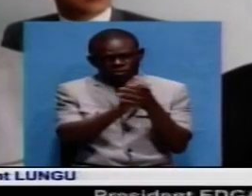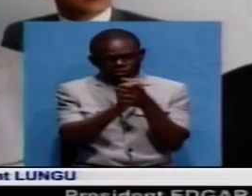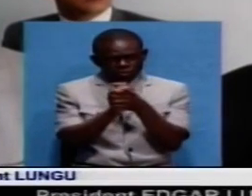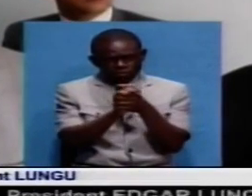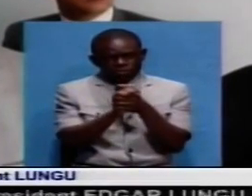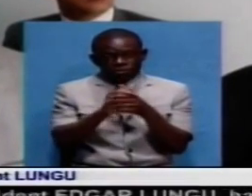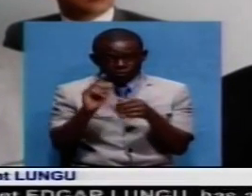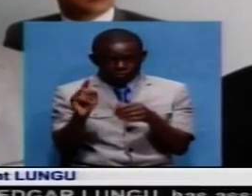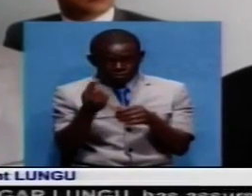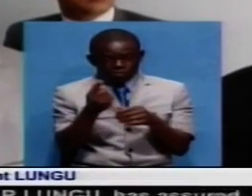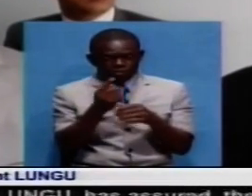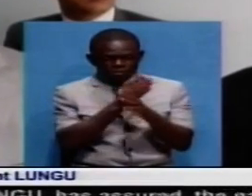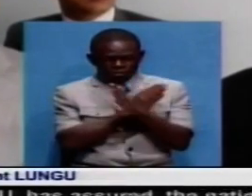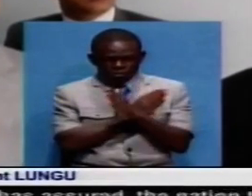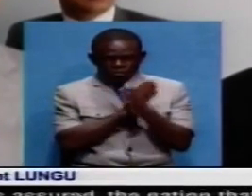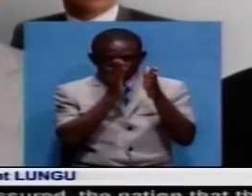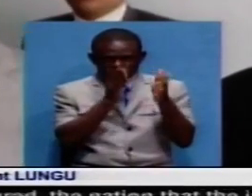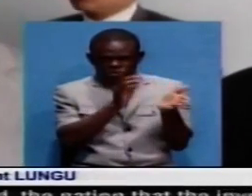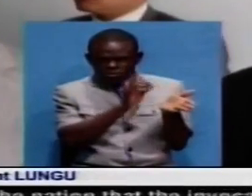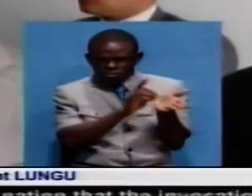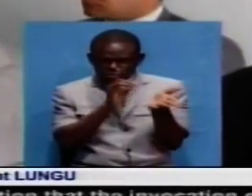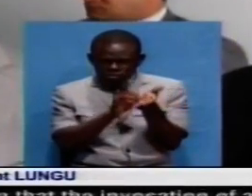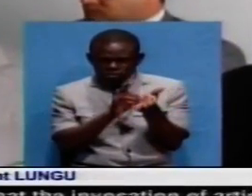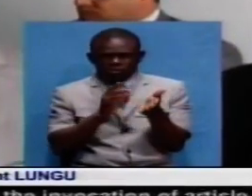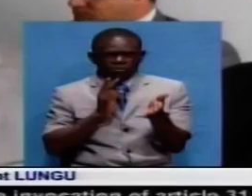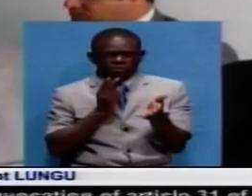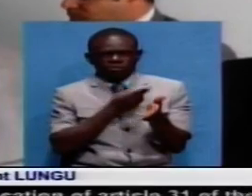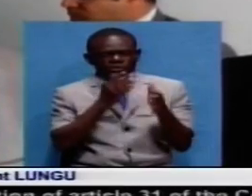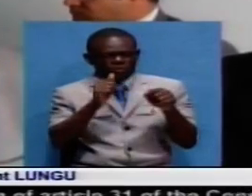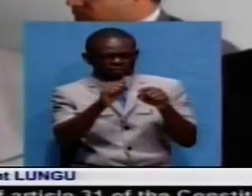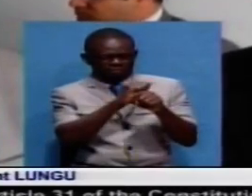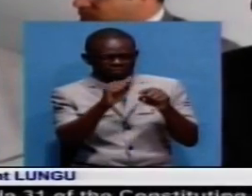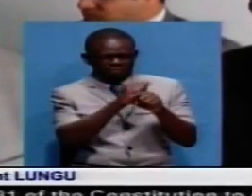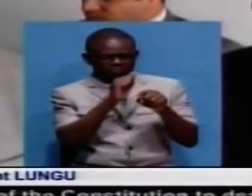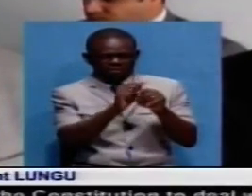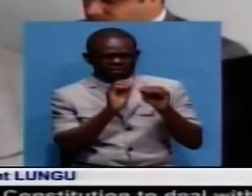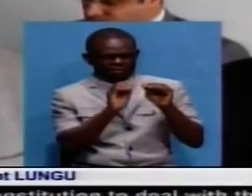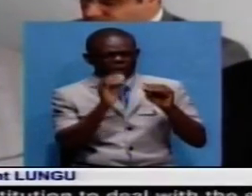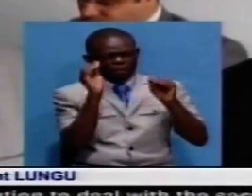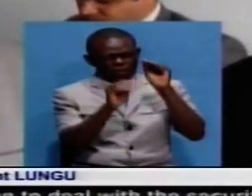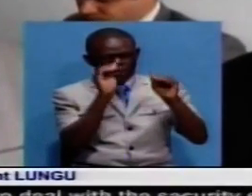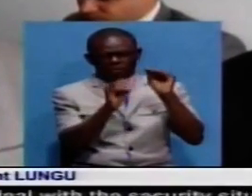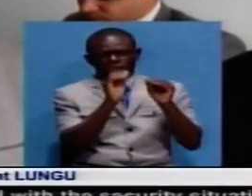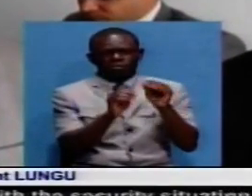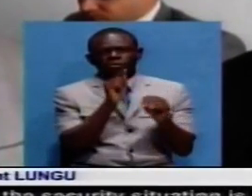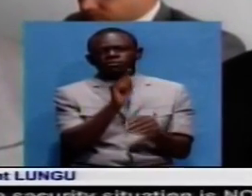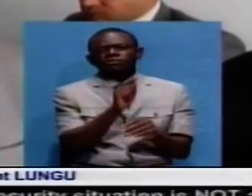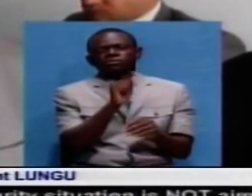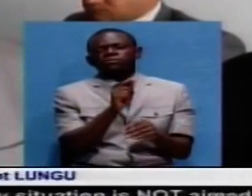training the manpower. By manpower, I mean doctors, the paramedical staff, the nursing staff. Some of them